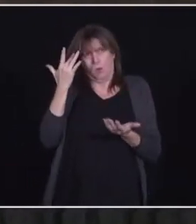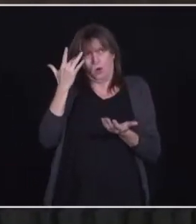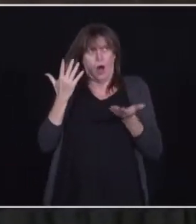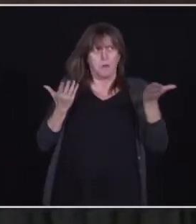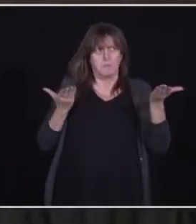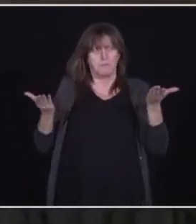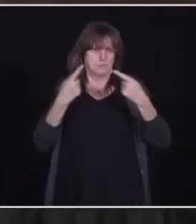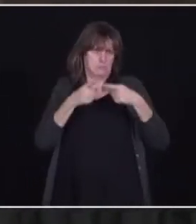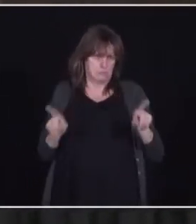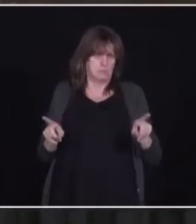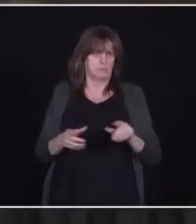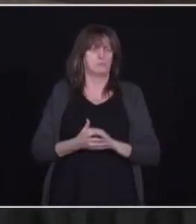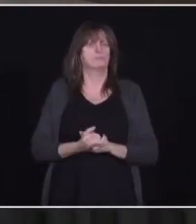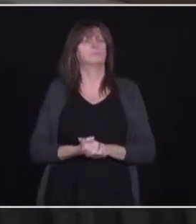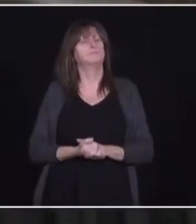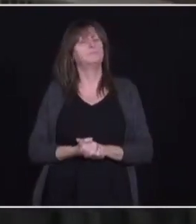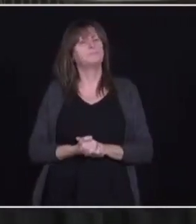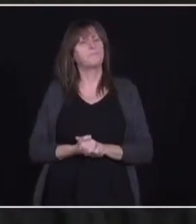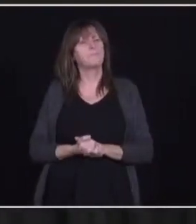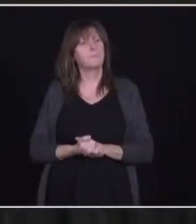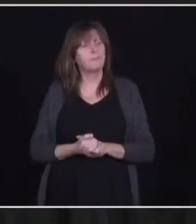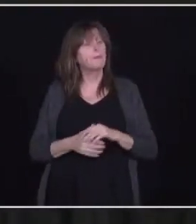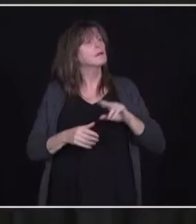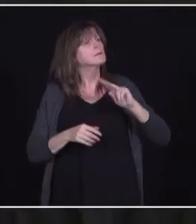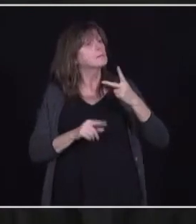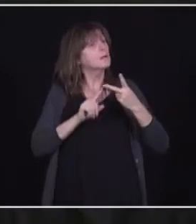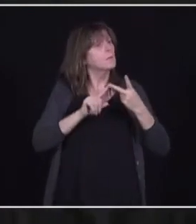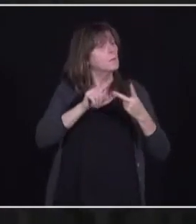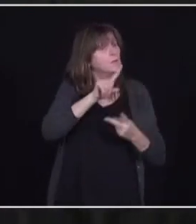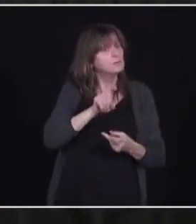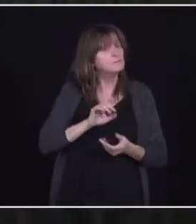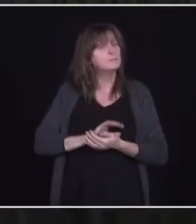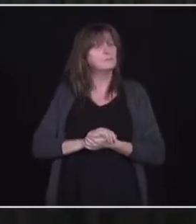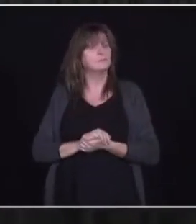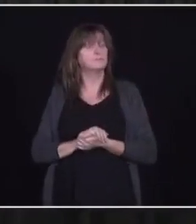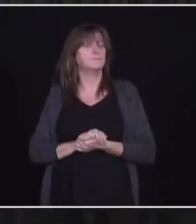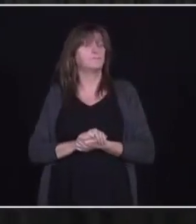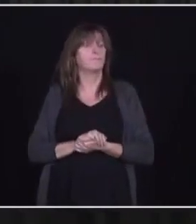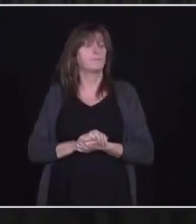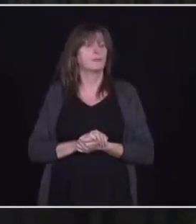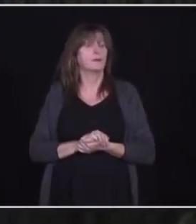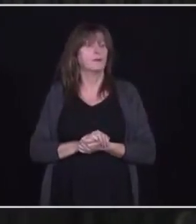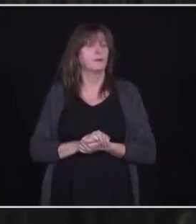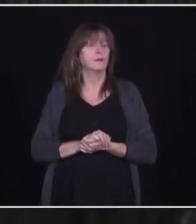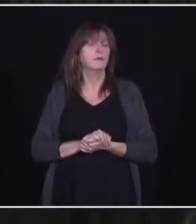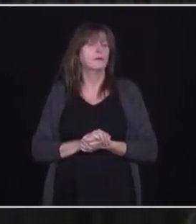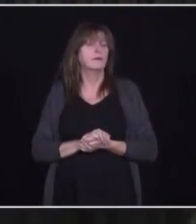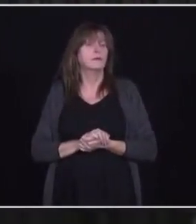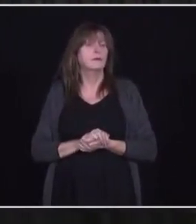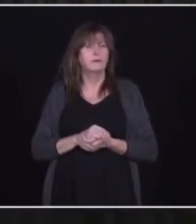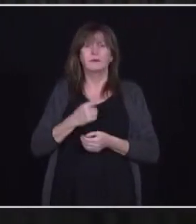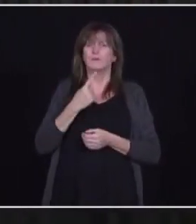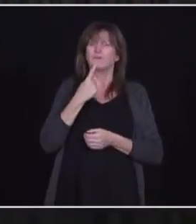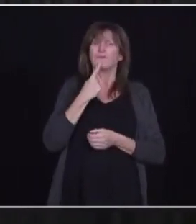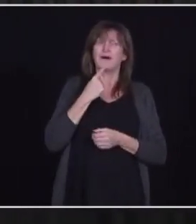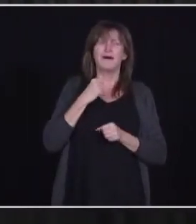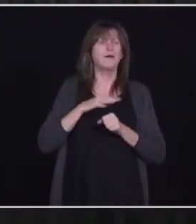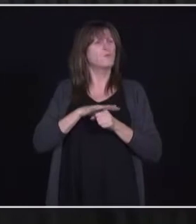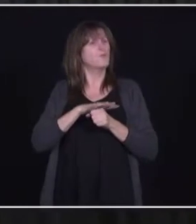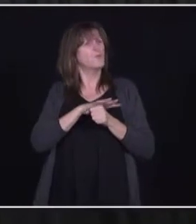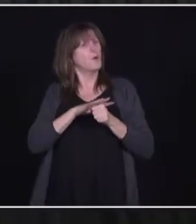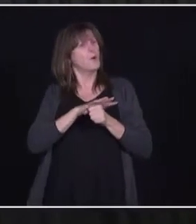Would the restrictive measures on top of the red zone measures that the Chief Medical Officer of Health in Hamilton put in have had